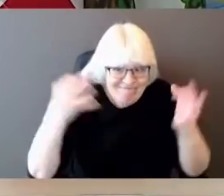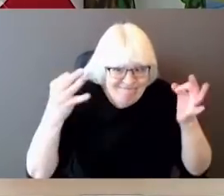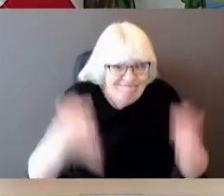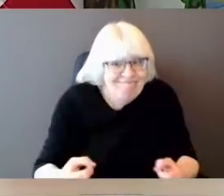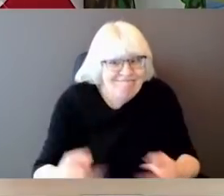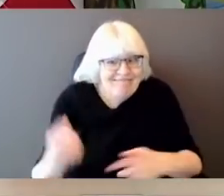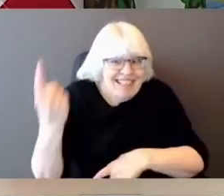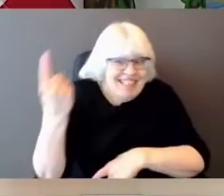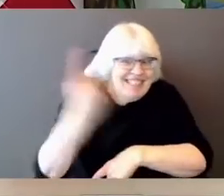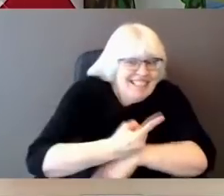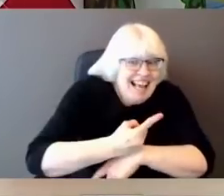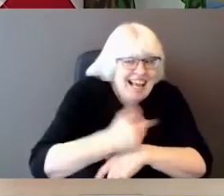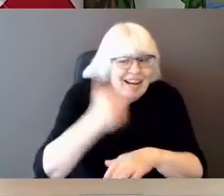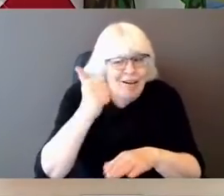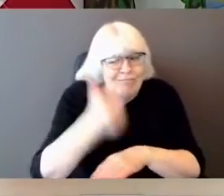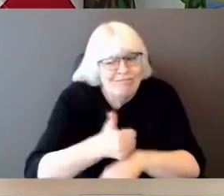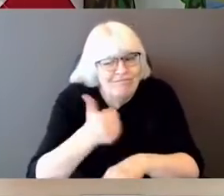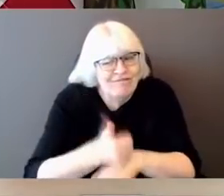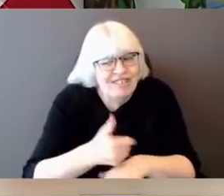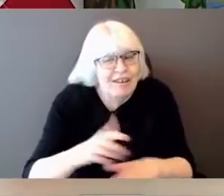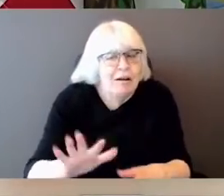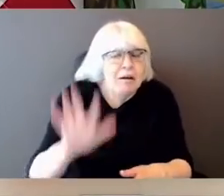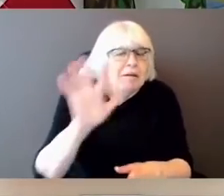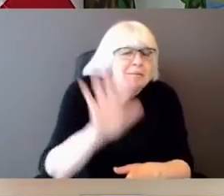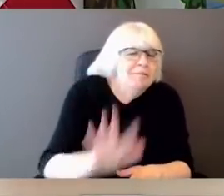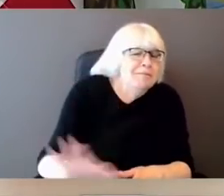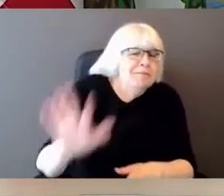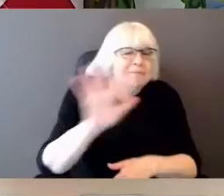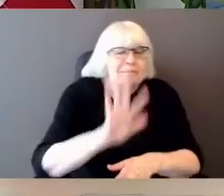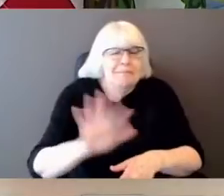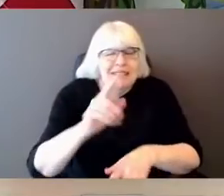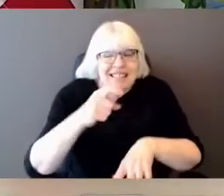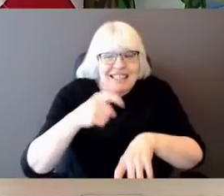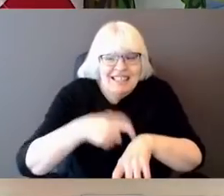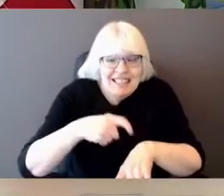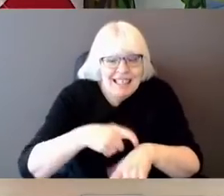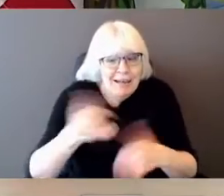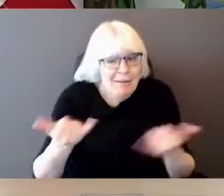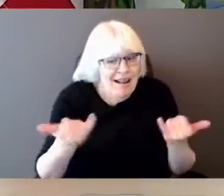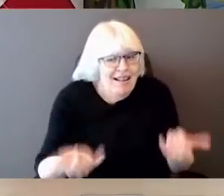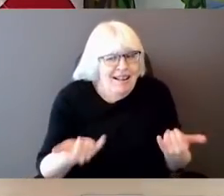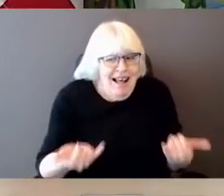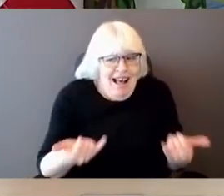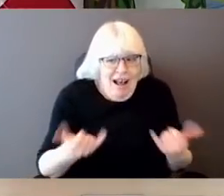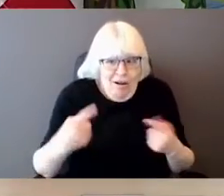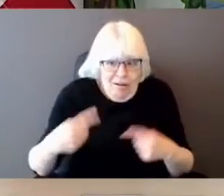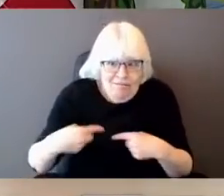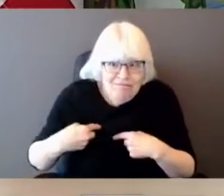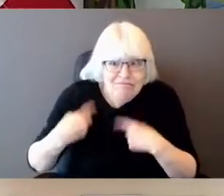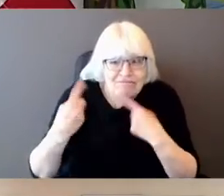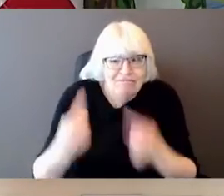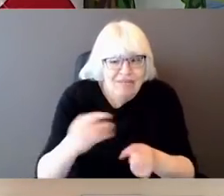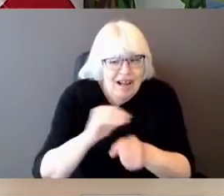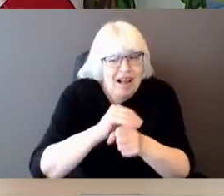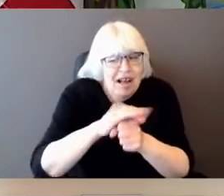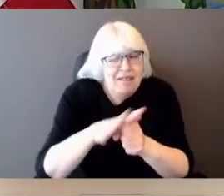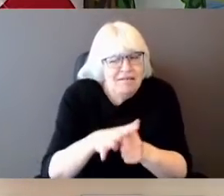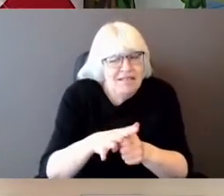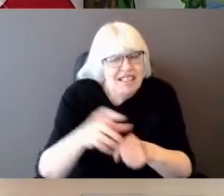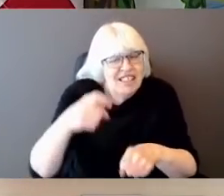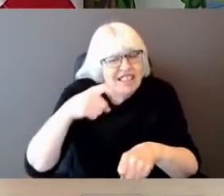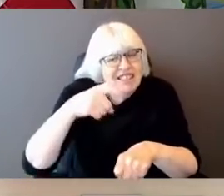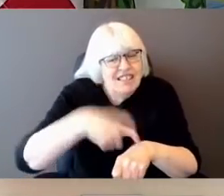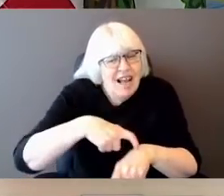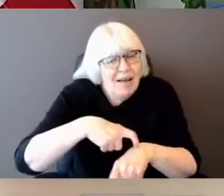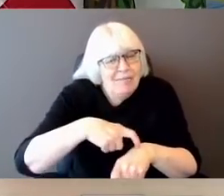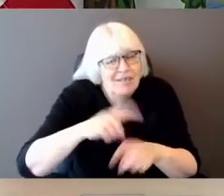think we're in a different stage of the pandemic. I think the Premier referenced Islanders are tired of this. I've talked about we're all tired of it. And I